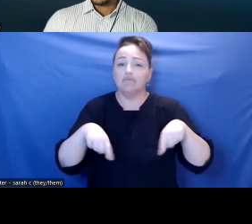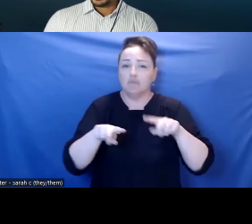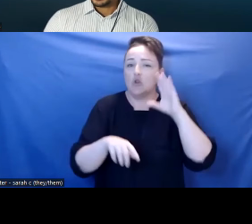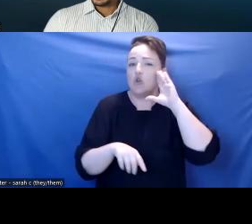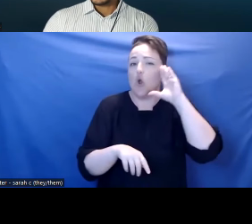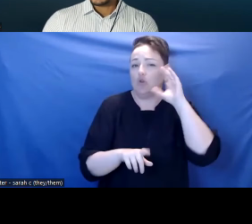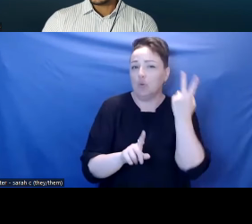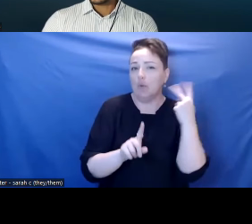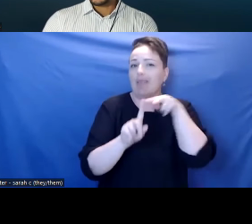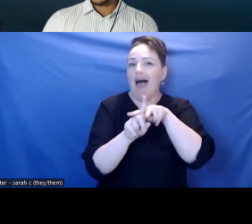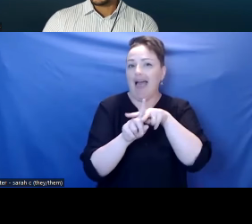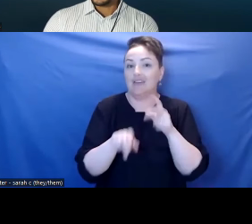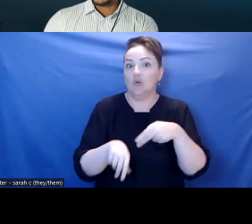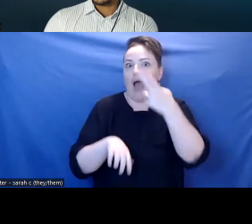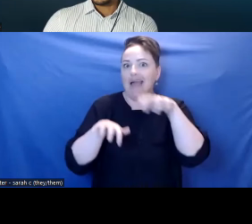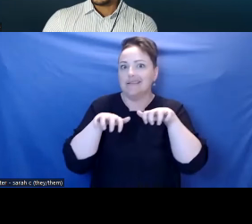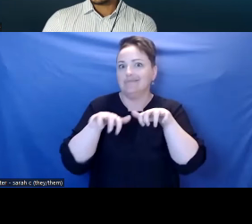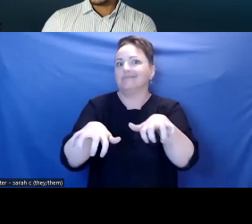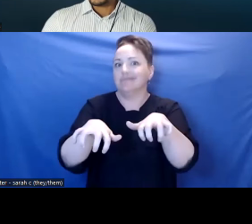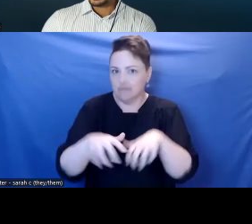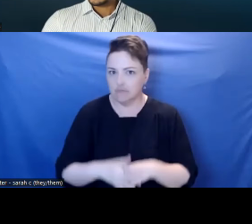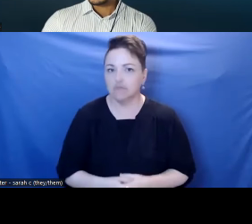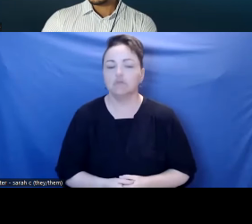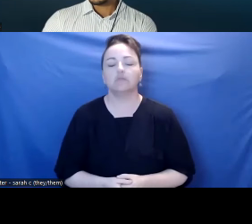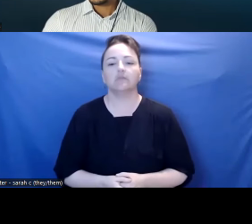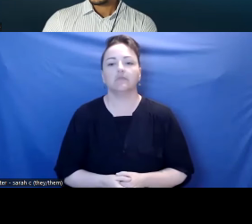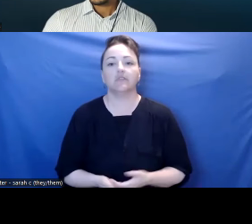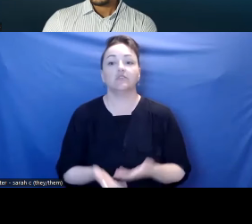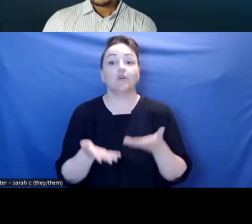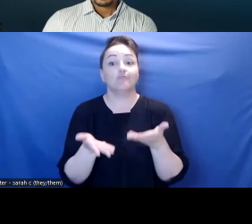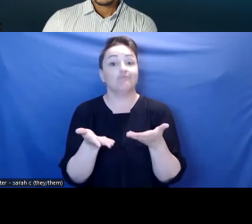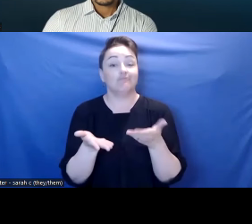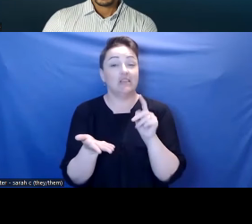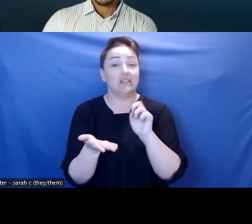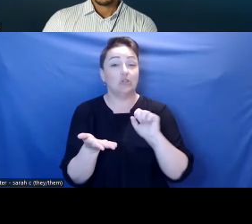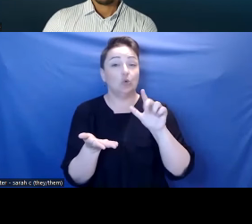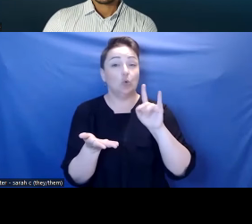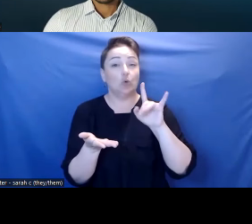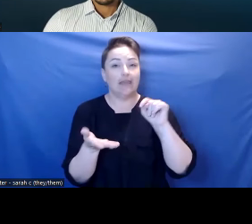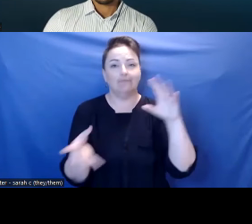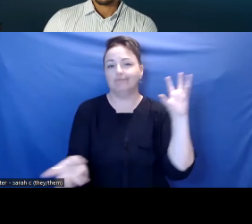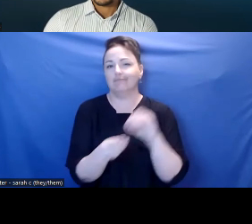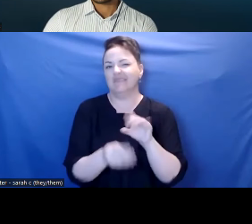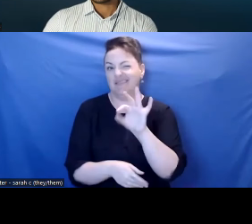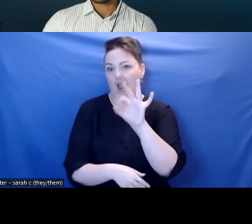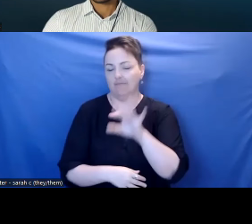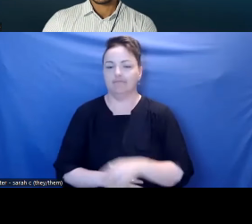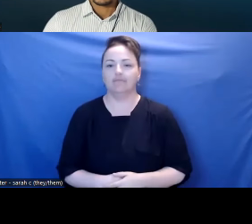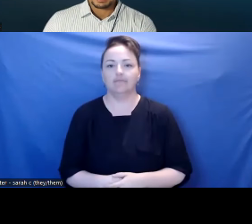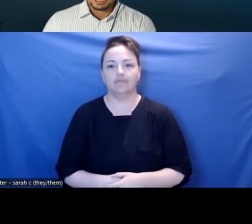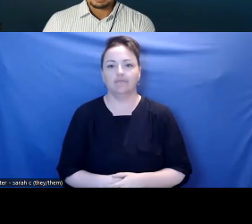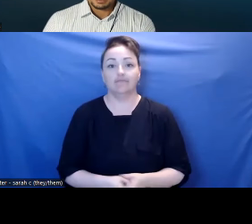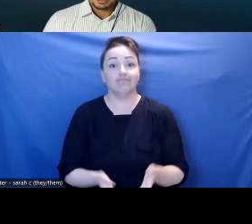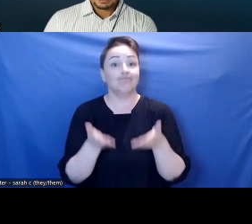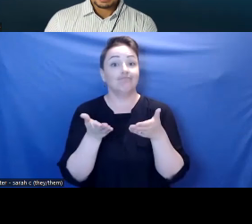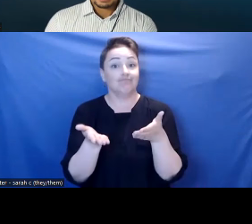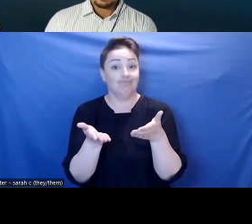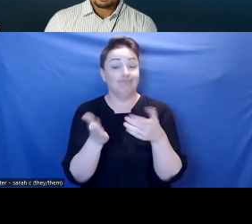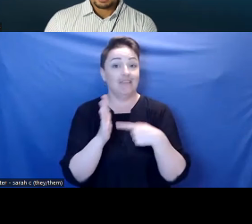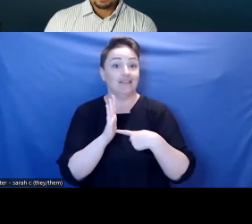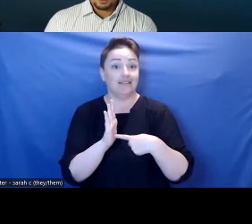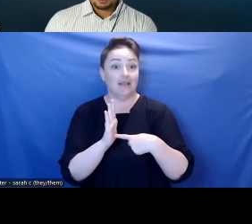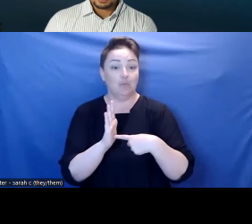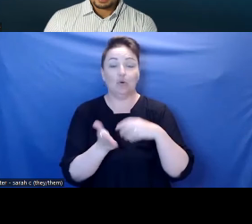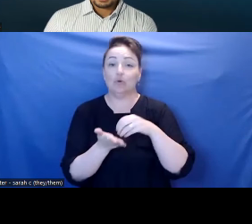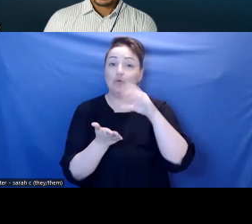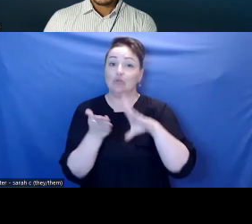So there are 9 case studies in total in the toolkit. So here we have an example by a student named